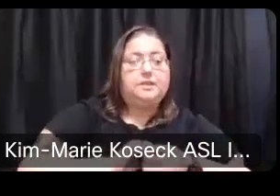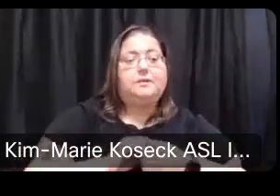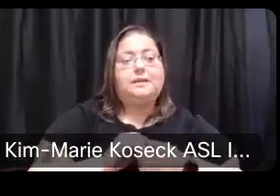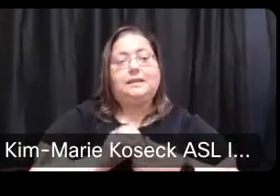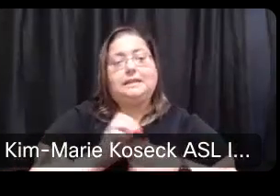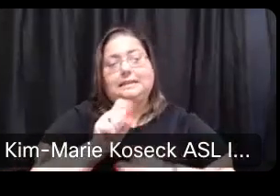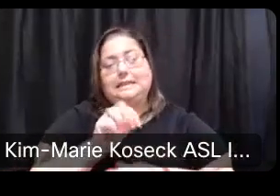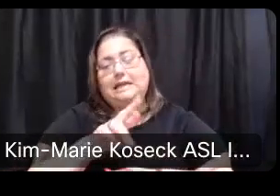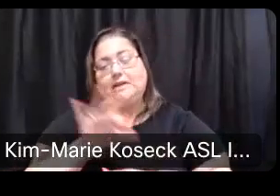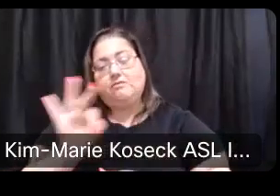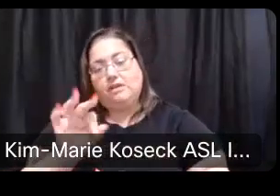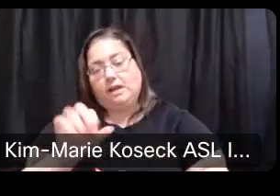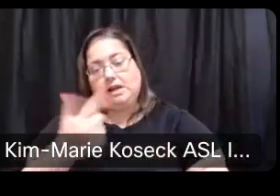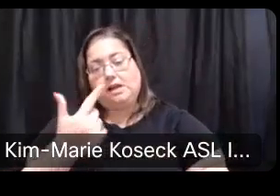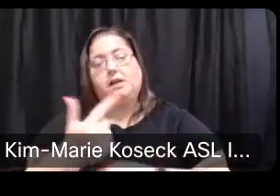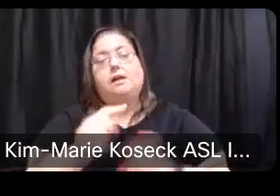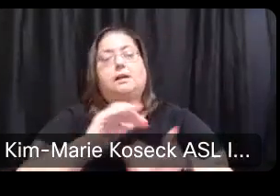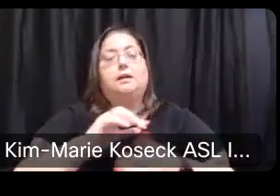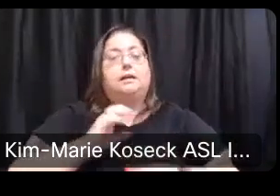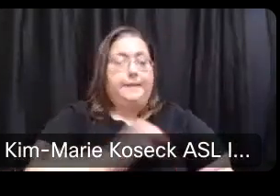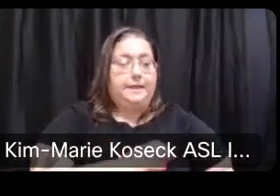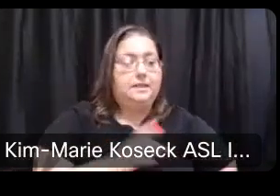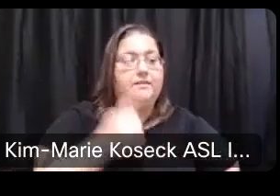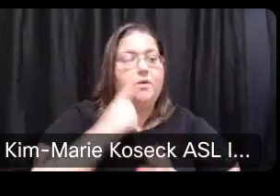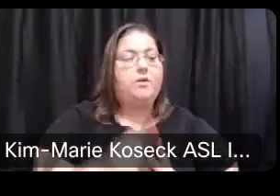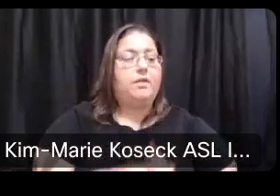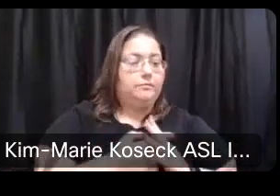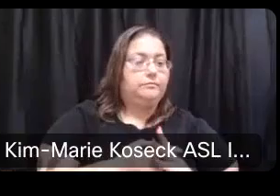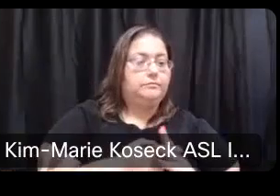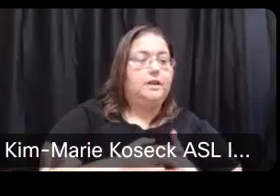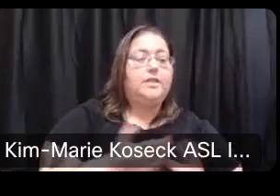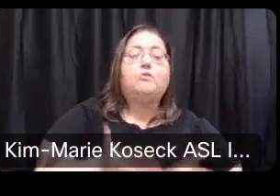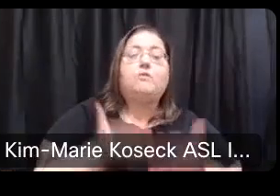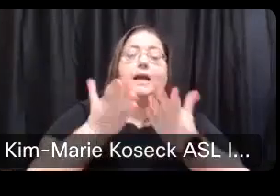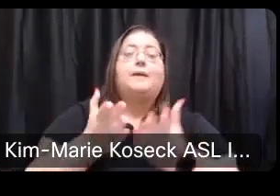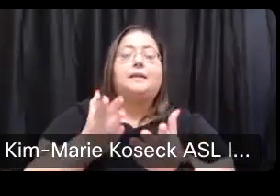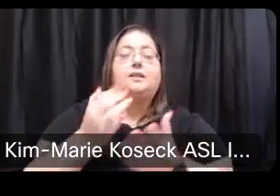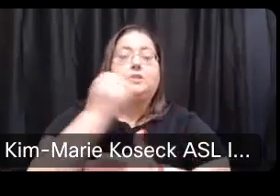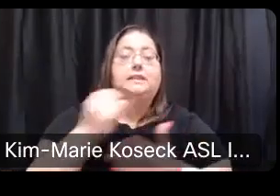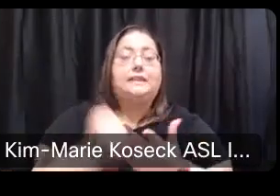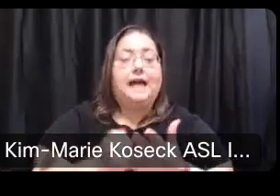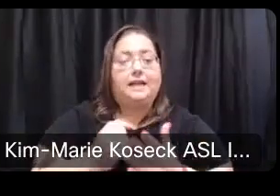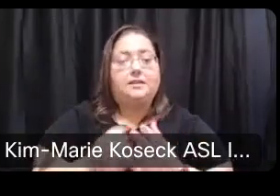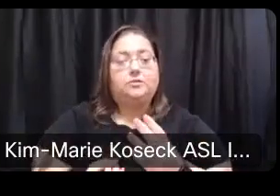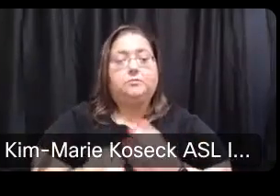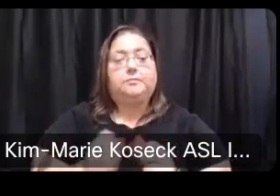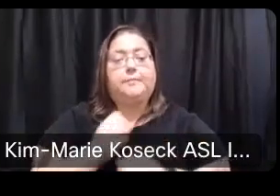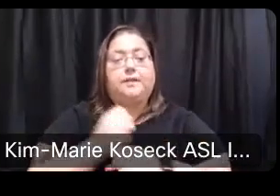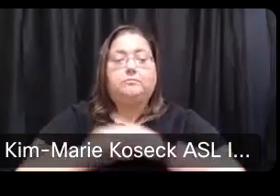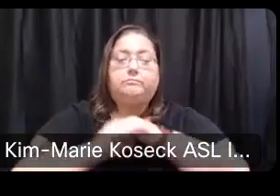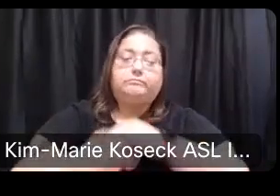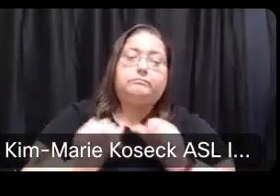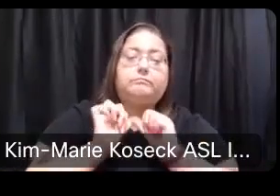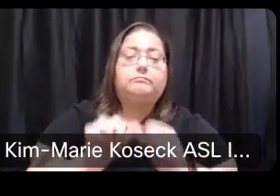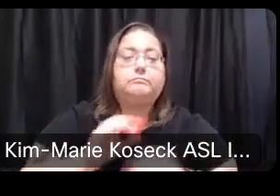committees, aligning with the original goals of the initiative. These recommendations are designed to enhance community resilience and adapt